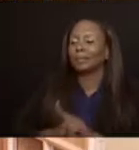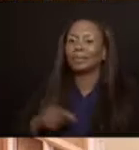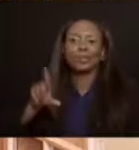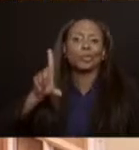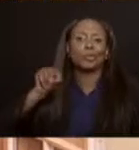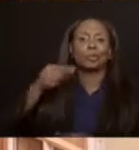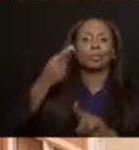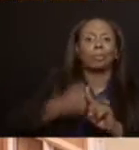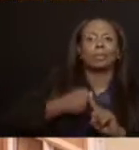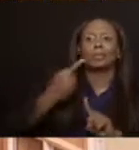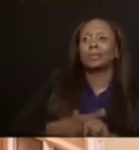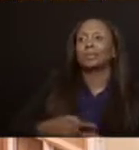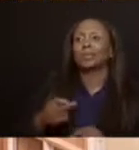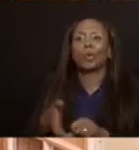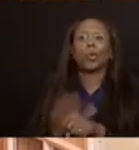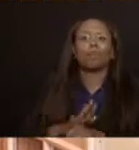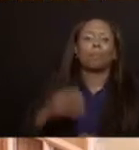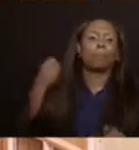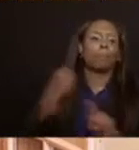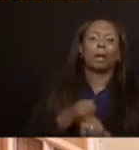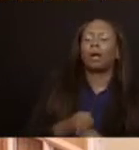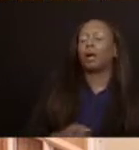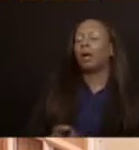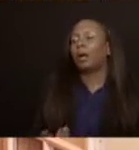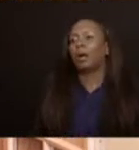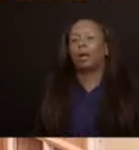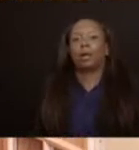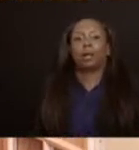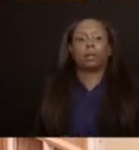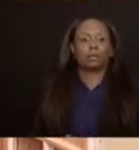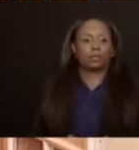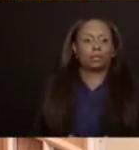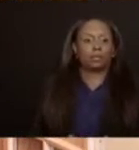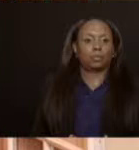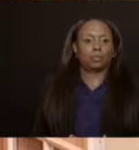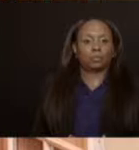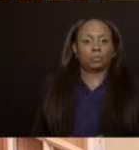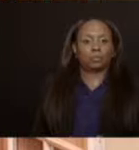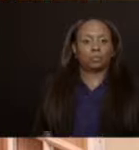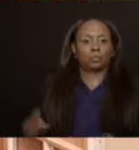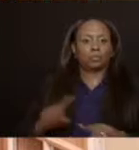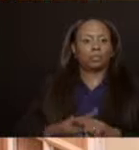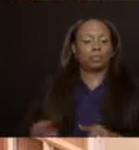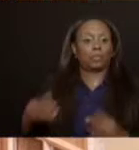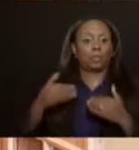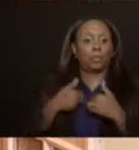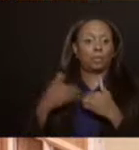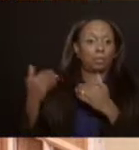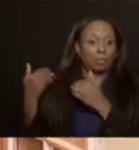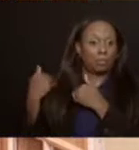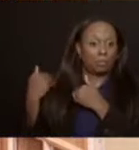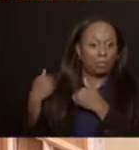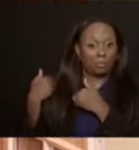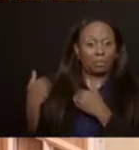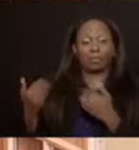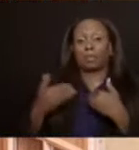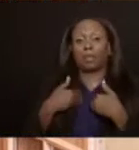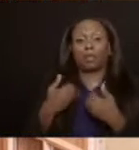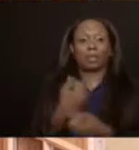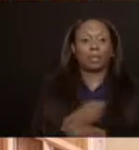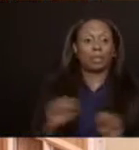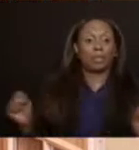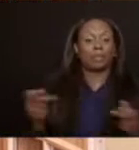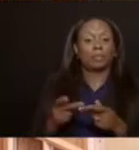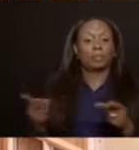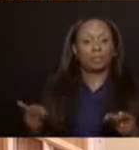We believe that in spite of that, that we have a duty to create a safe place and a safe zone. And